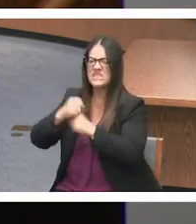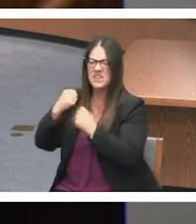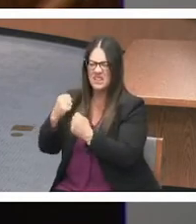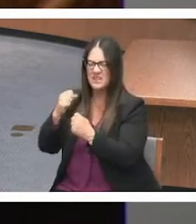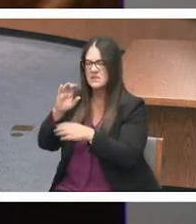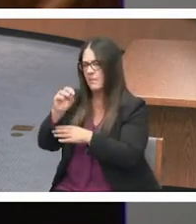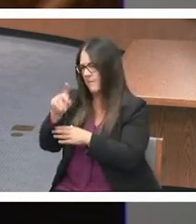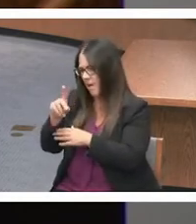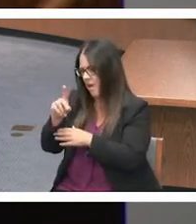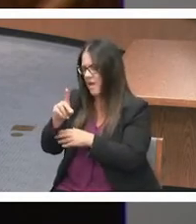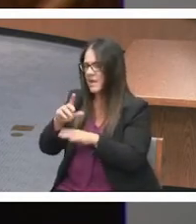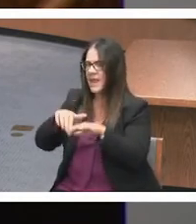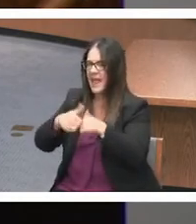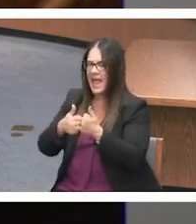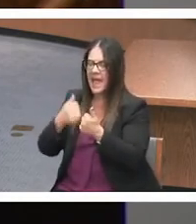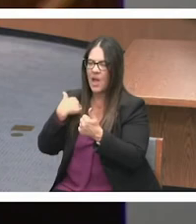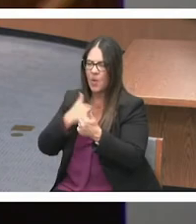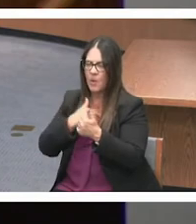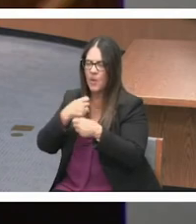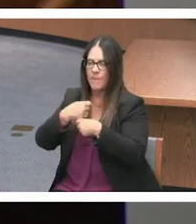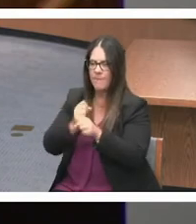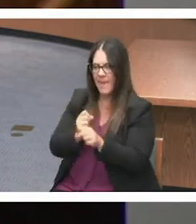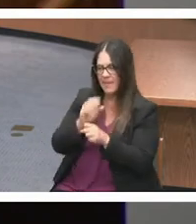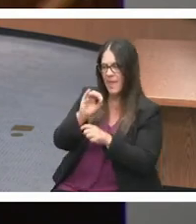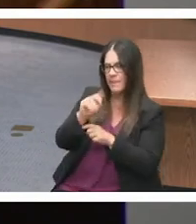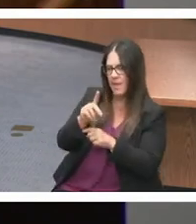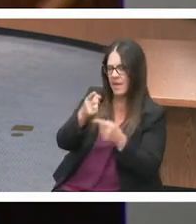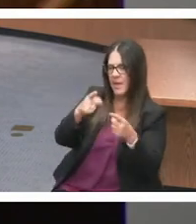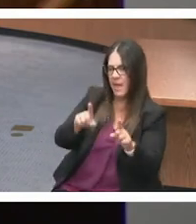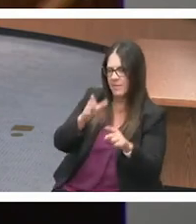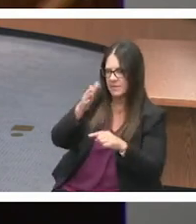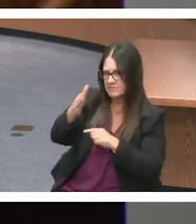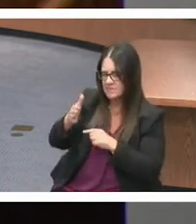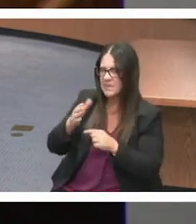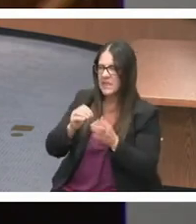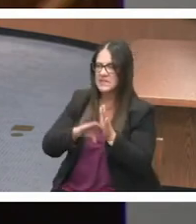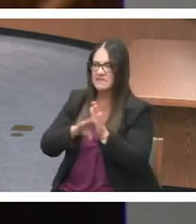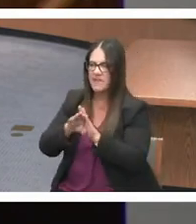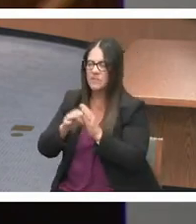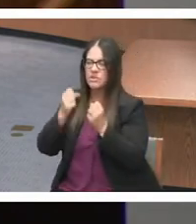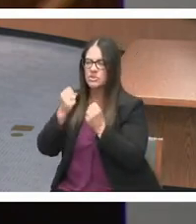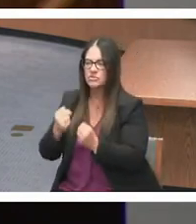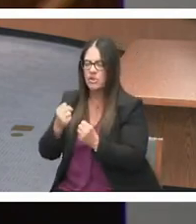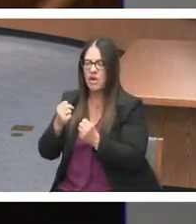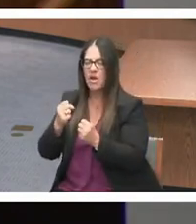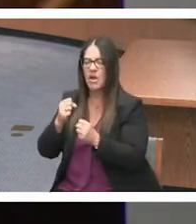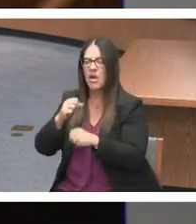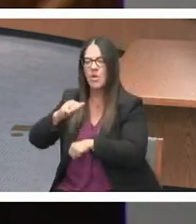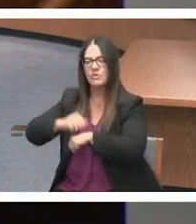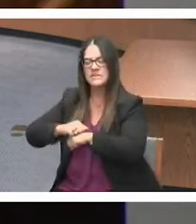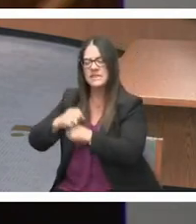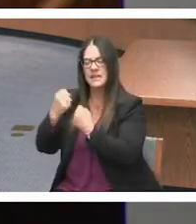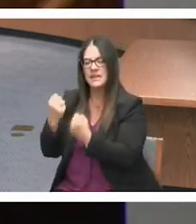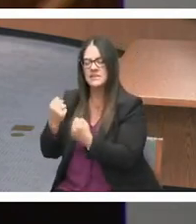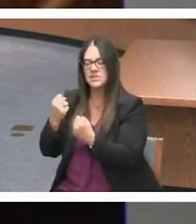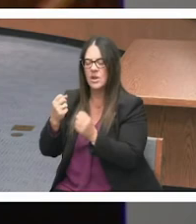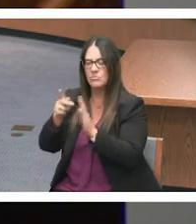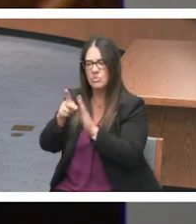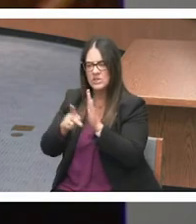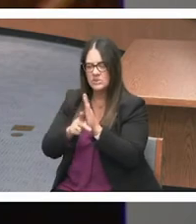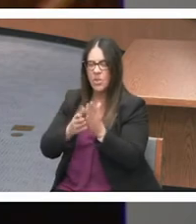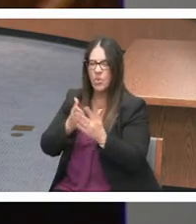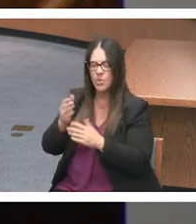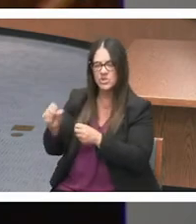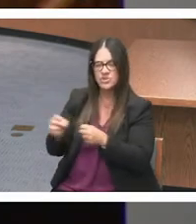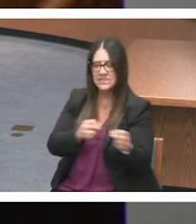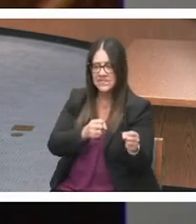how we would implement the bond to actually develop resilience principles through the Strategic Growth Council, which